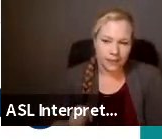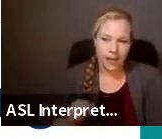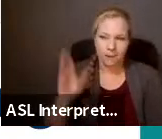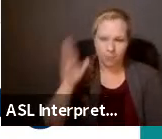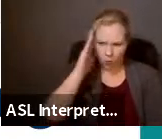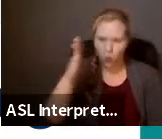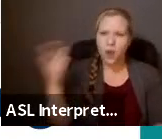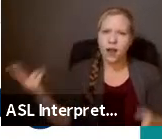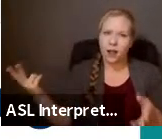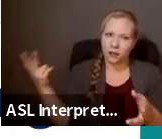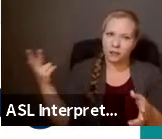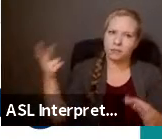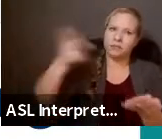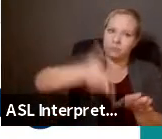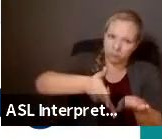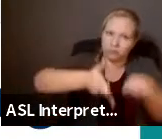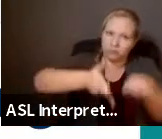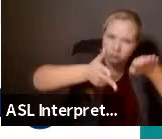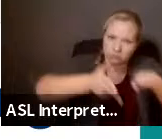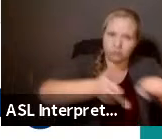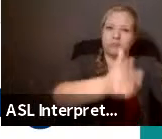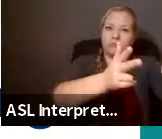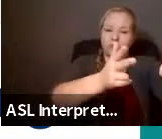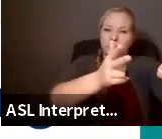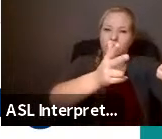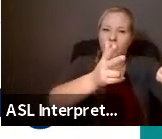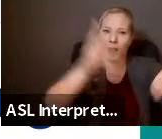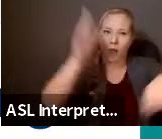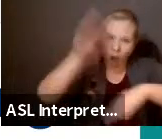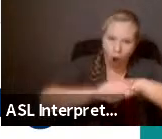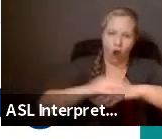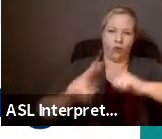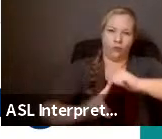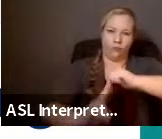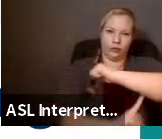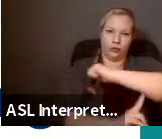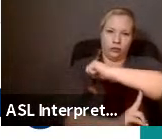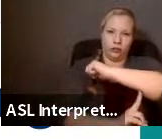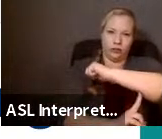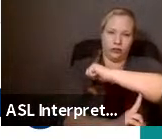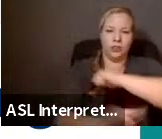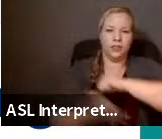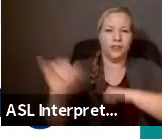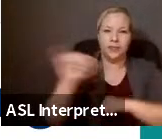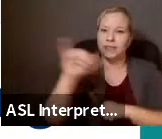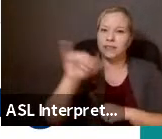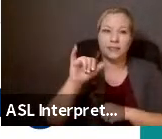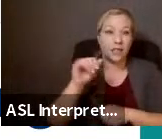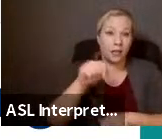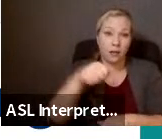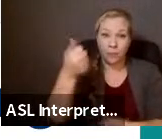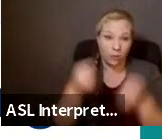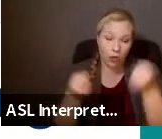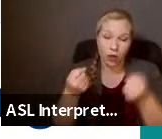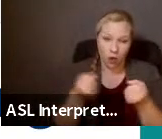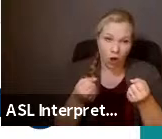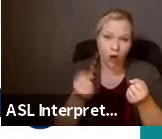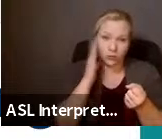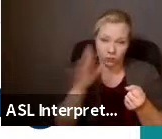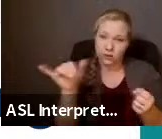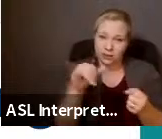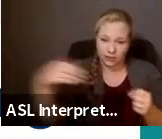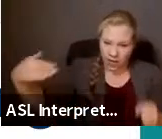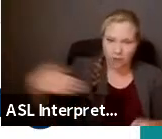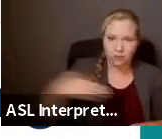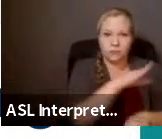point, and that's going to parallel transit, as transit is also climbing up onto the bridge. There's a little bit